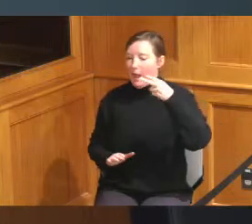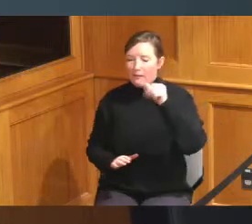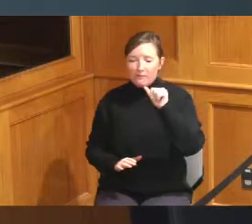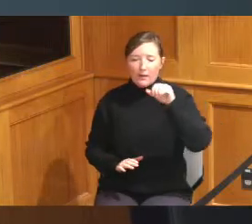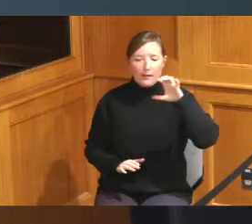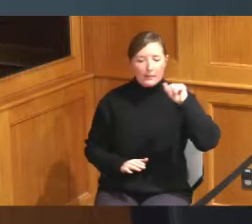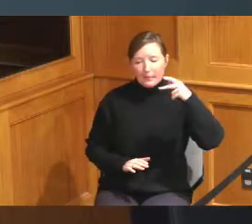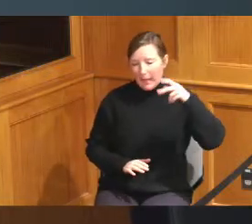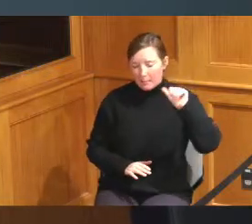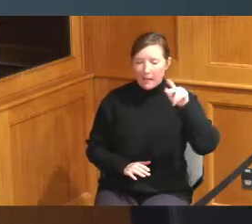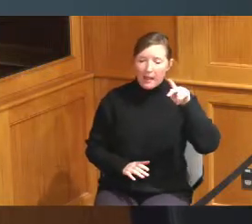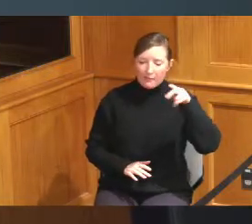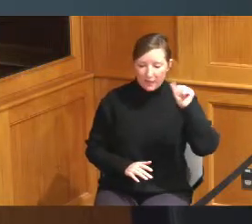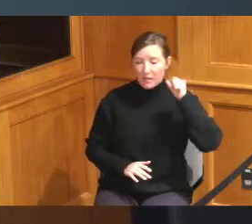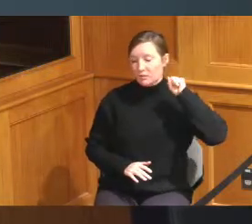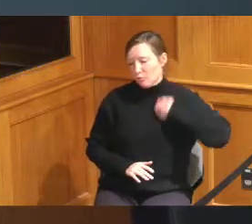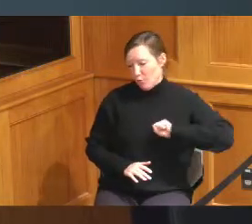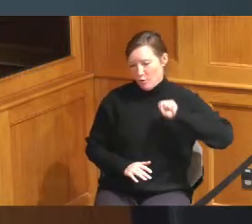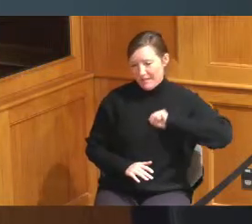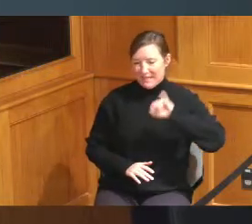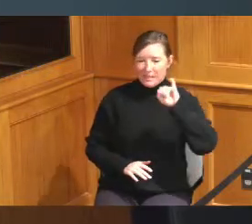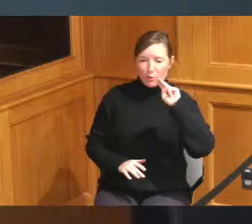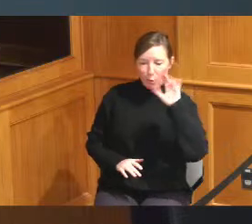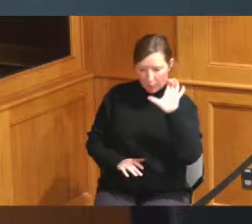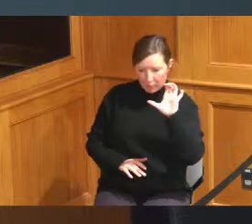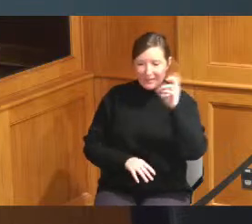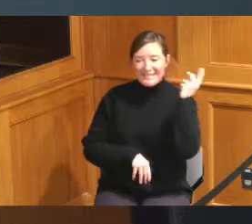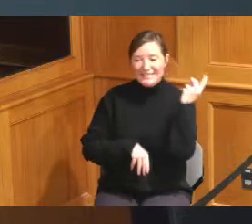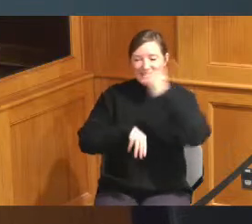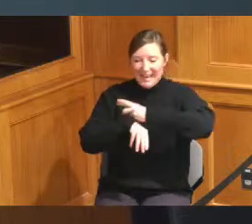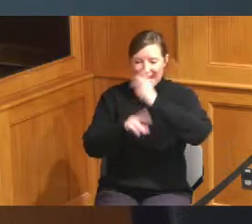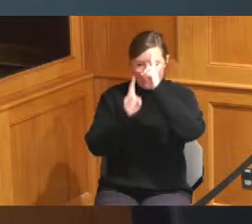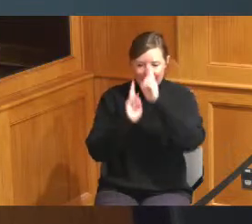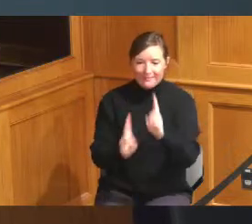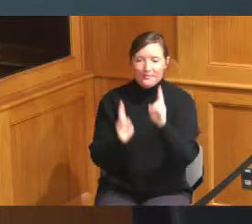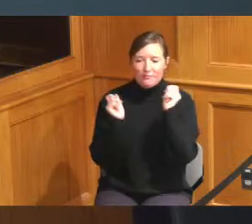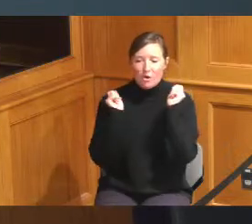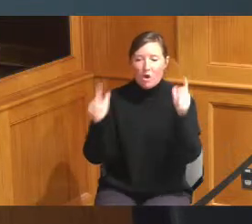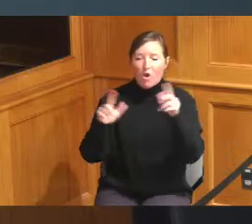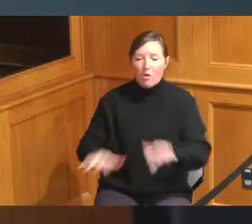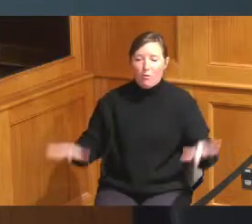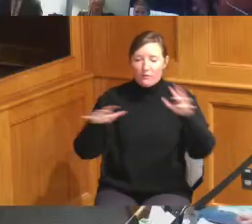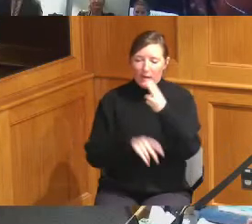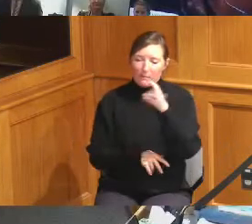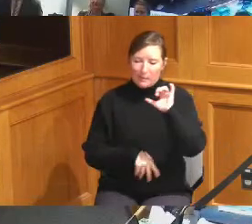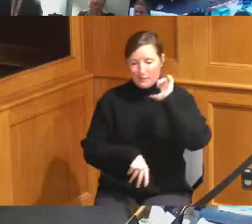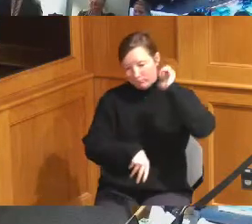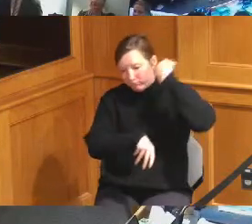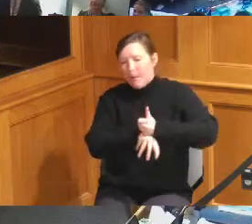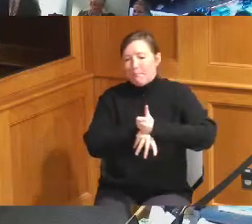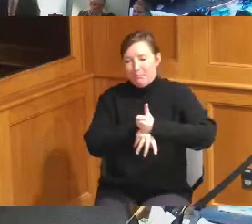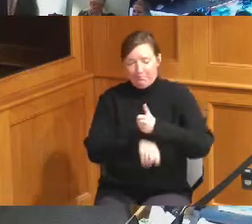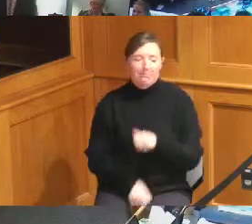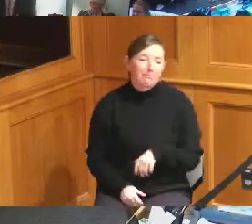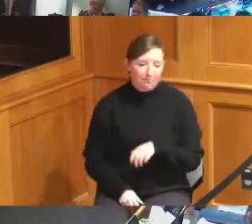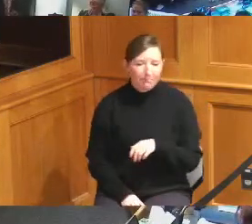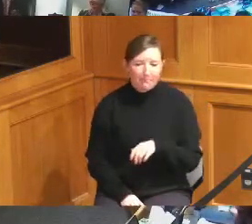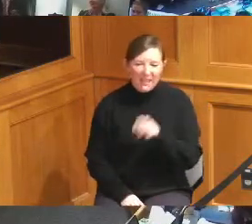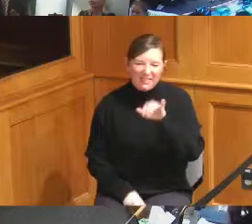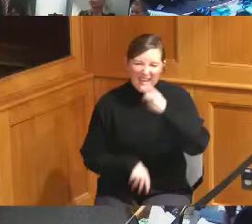Kappa Alpha Sorority Incorporated Day in all of Hamilton County.